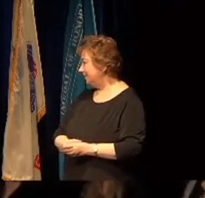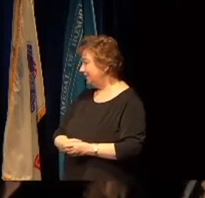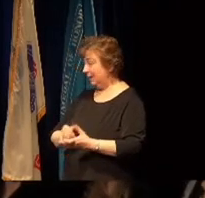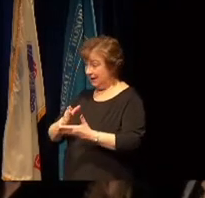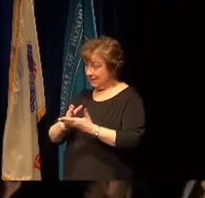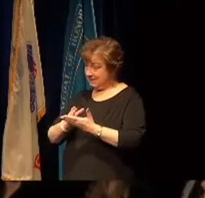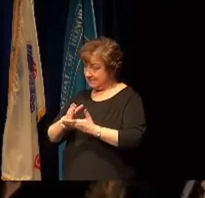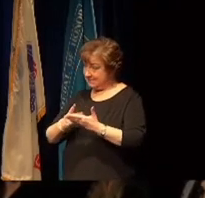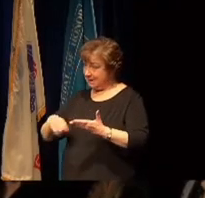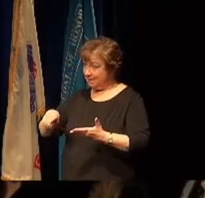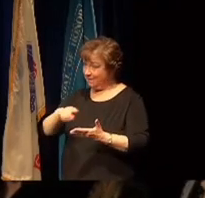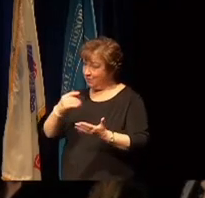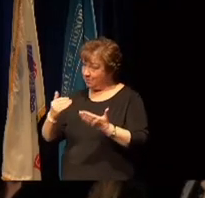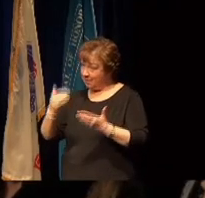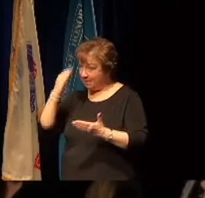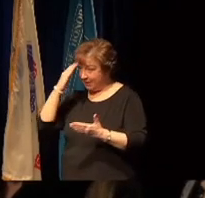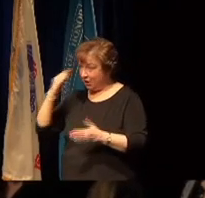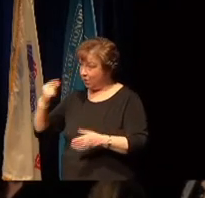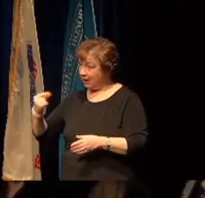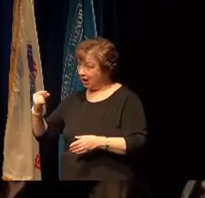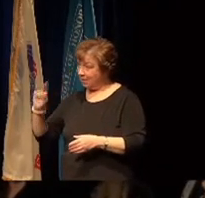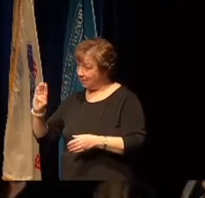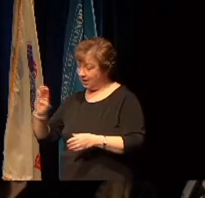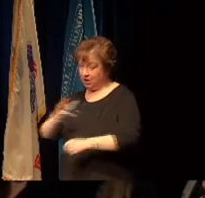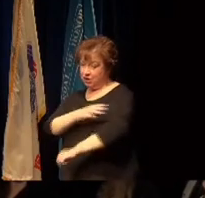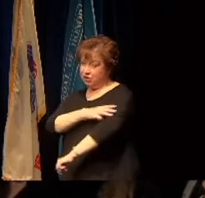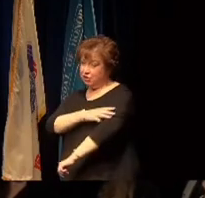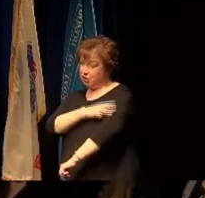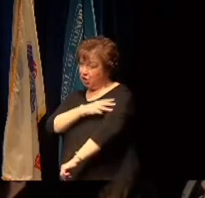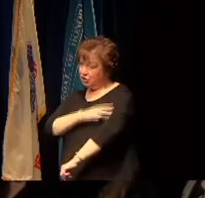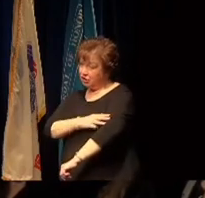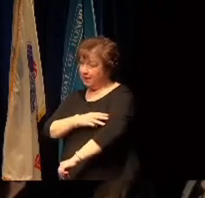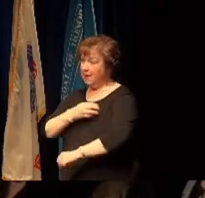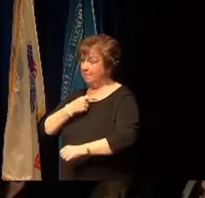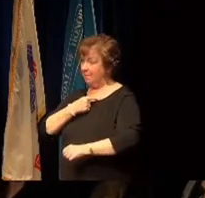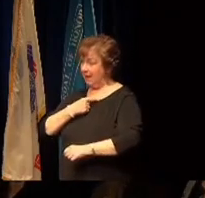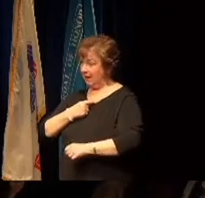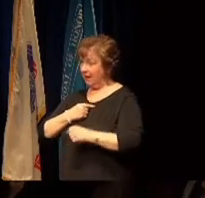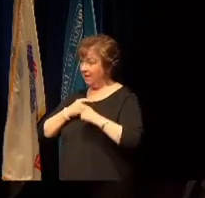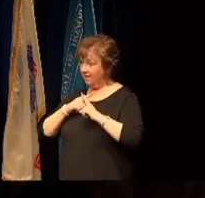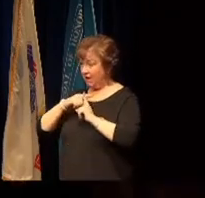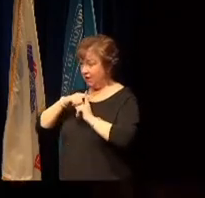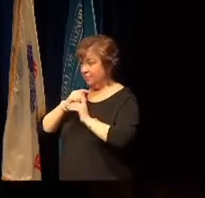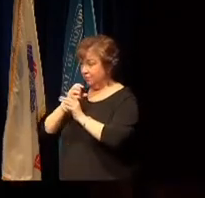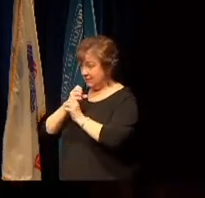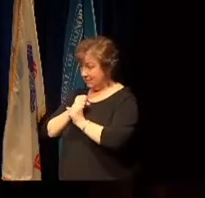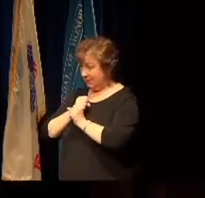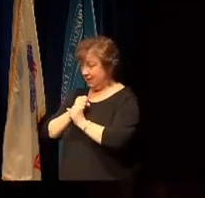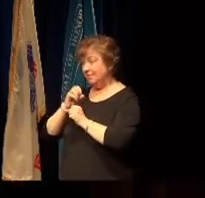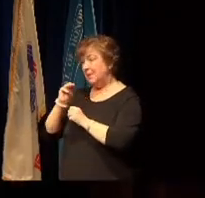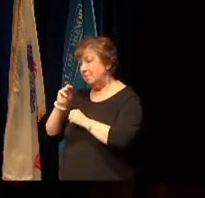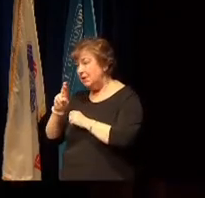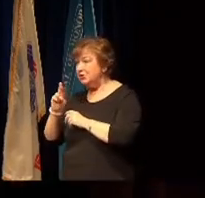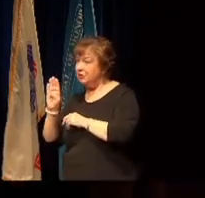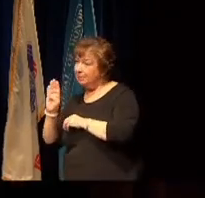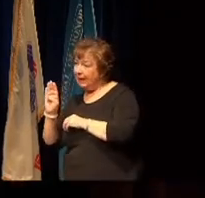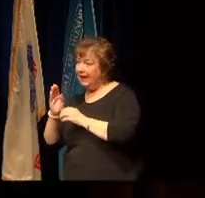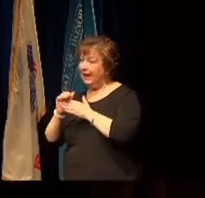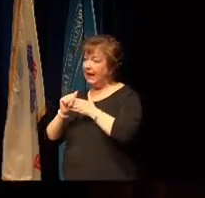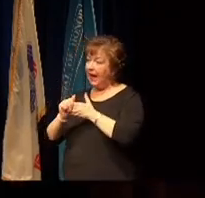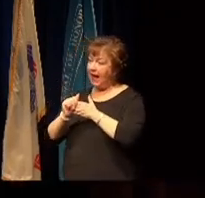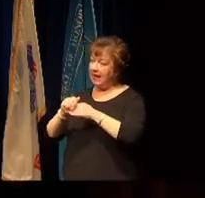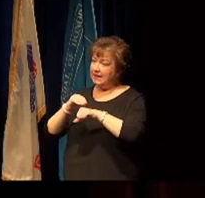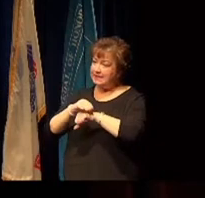Some of you may know Gary Beikirch as Sergeant Gary Beikirch, Medal of Honor recipient. Others may know him as Mr. B, guidance counselor and